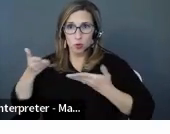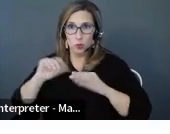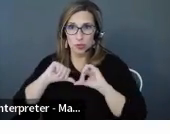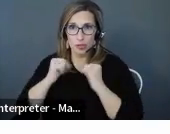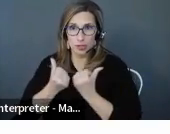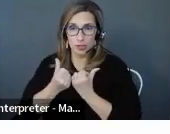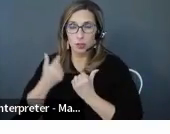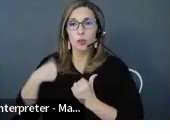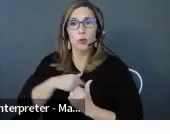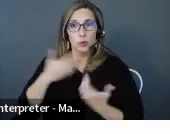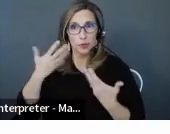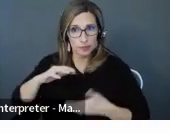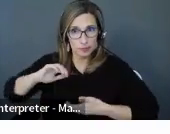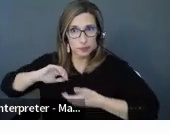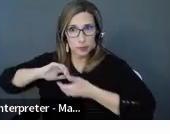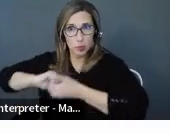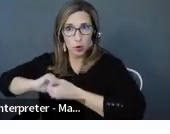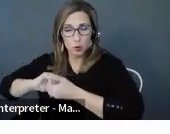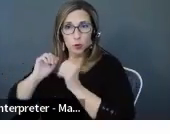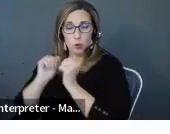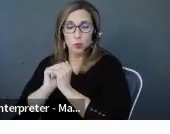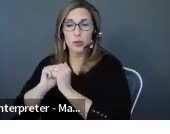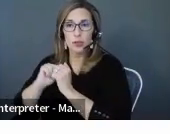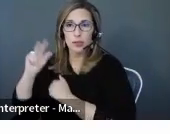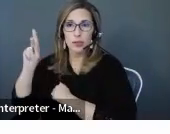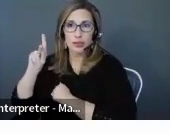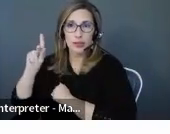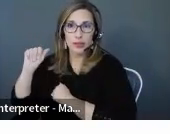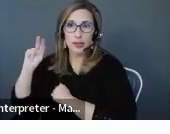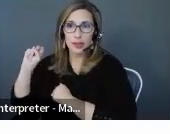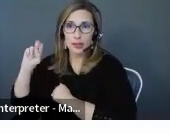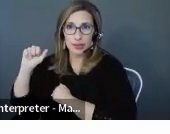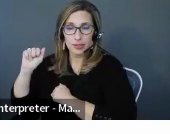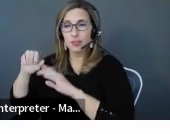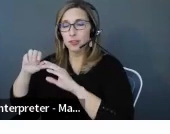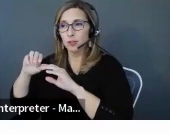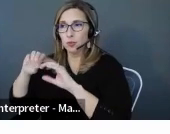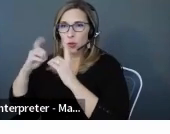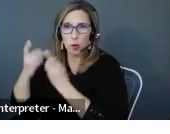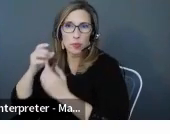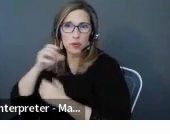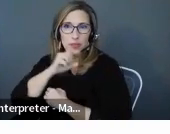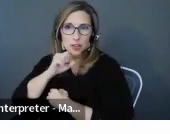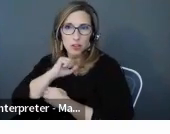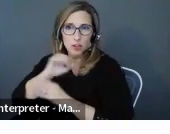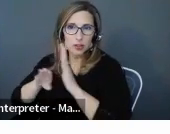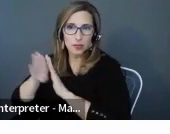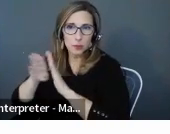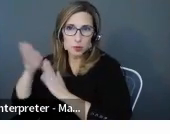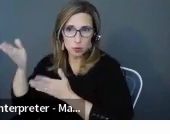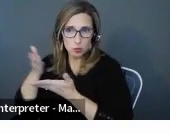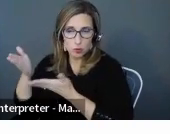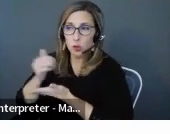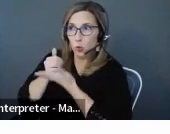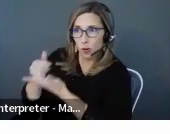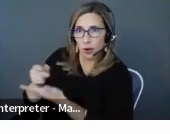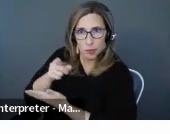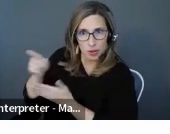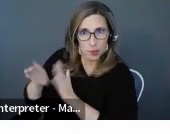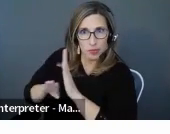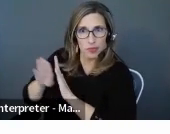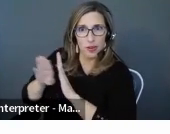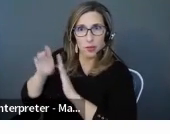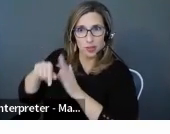We are partnered with the Kansas Department for Aging and Disability Services in order to assist with the developing of the Community Support